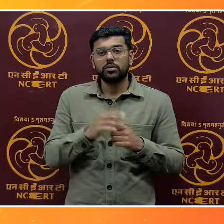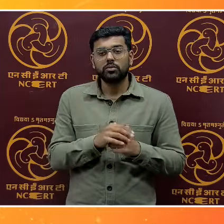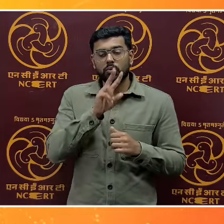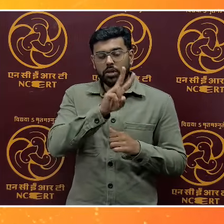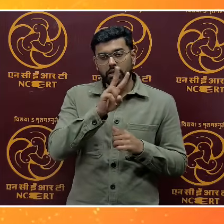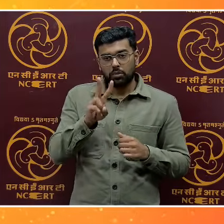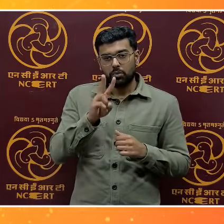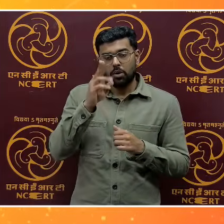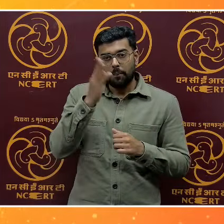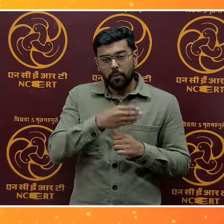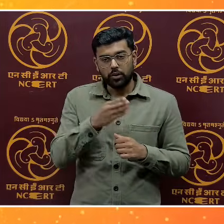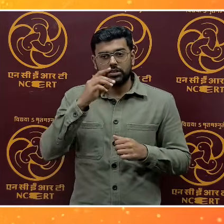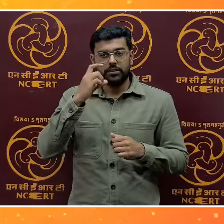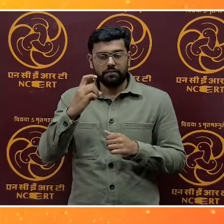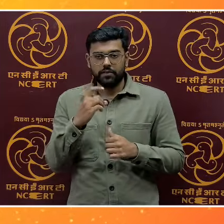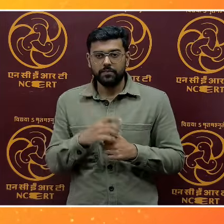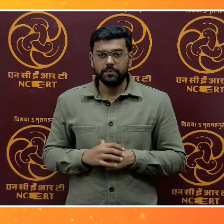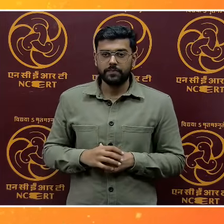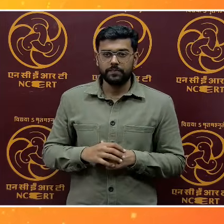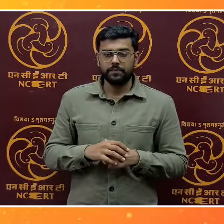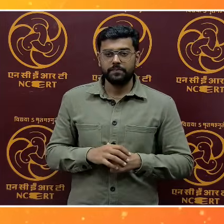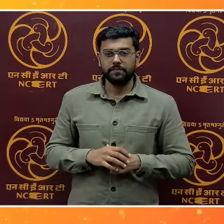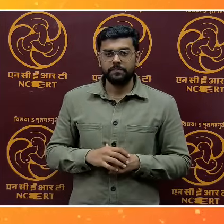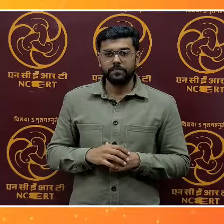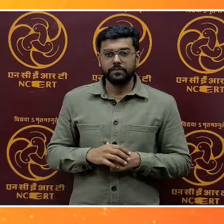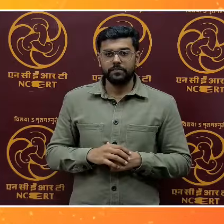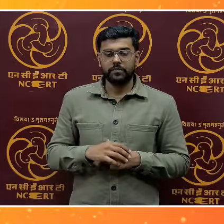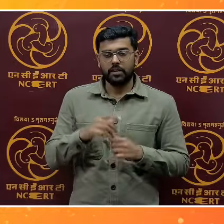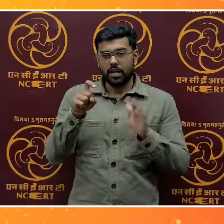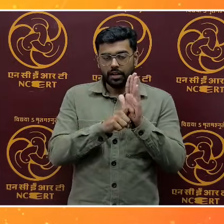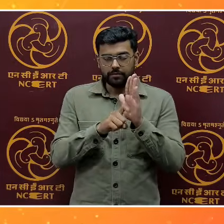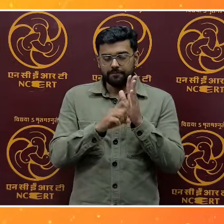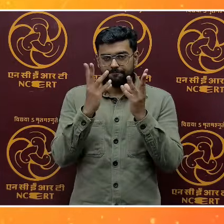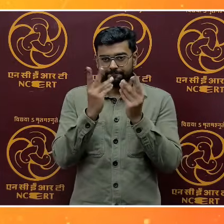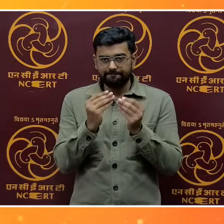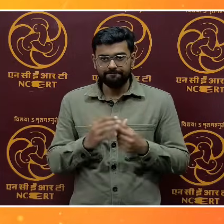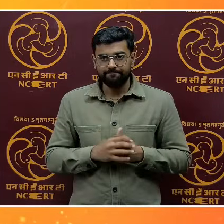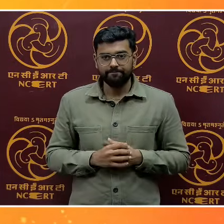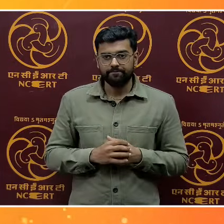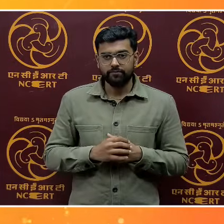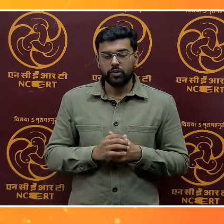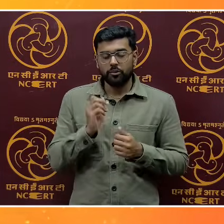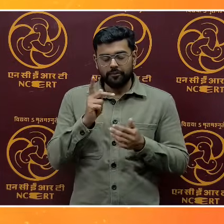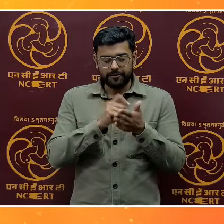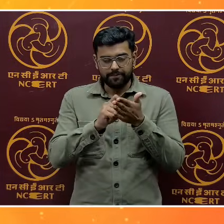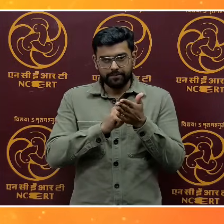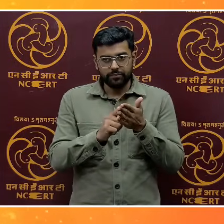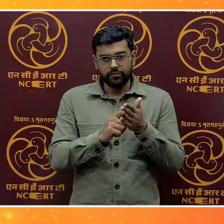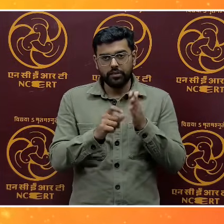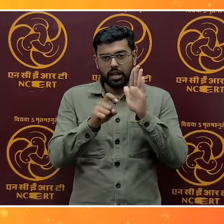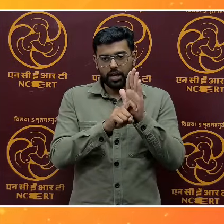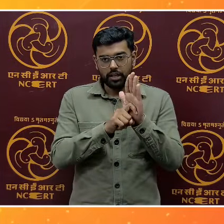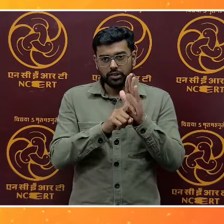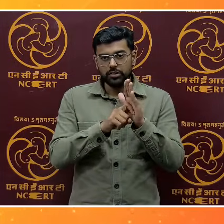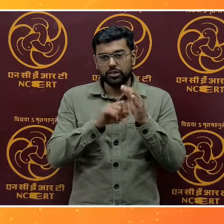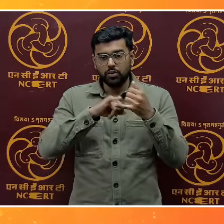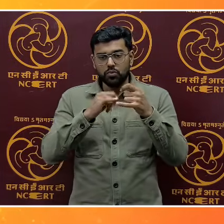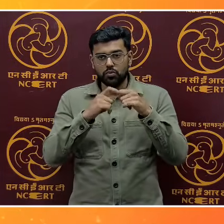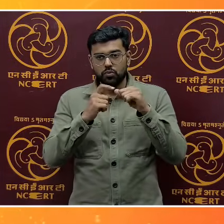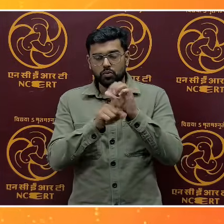upon 7, right? And r I need to calculate. So, let me write r square is equal